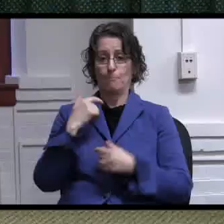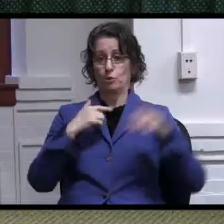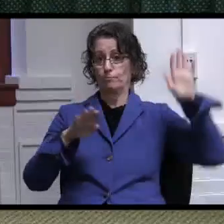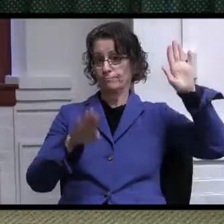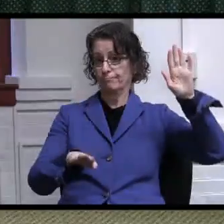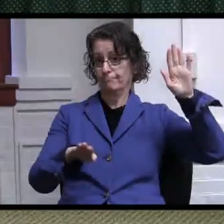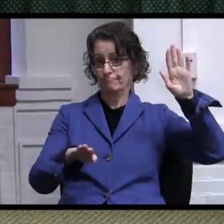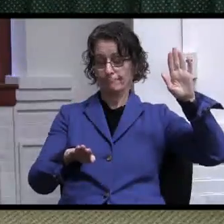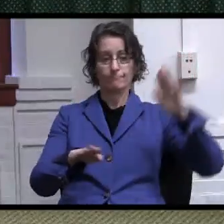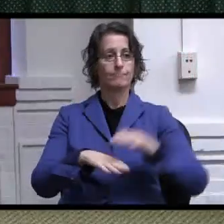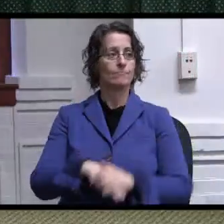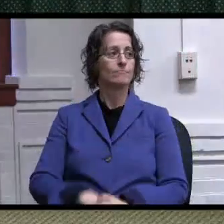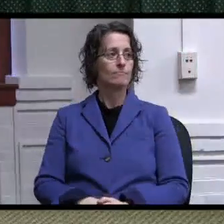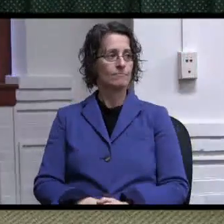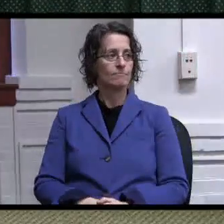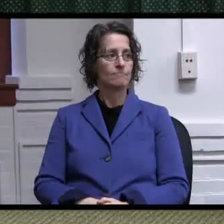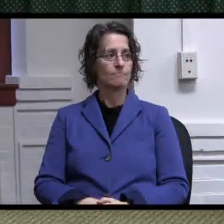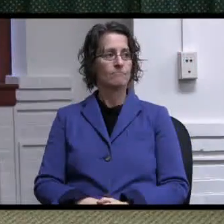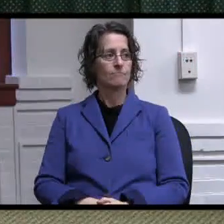Stand over there.